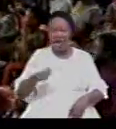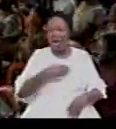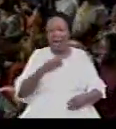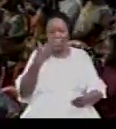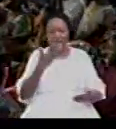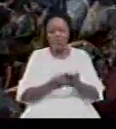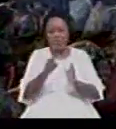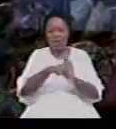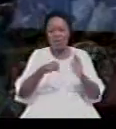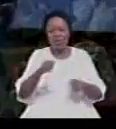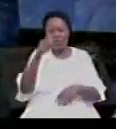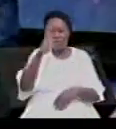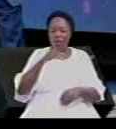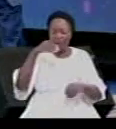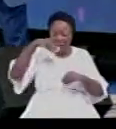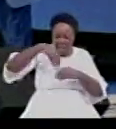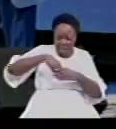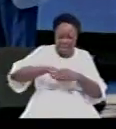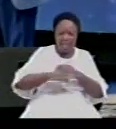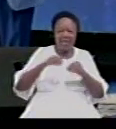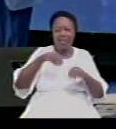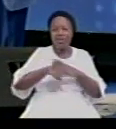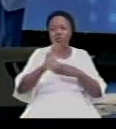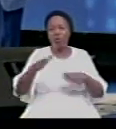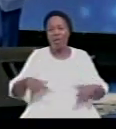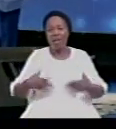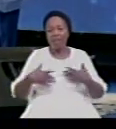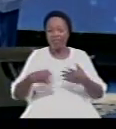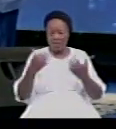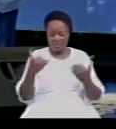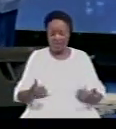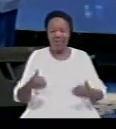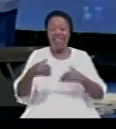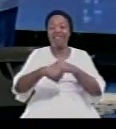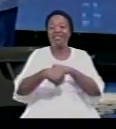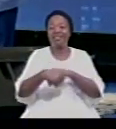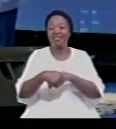God enters into your life tonight.